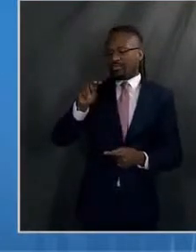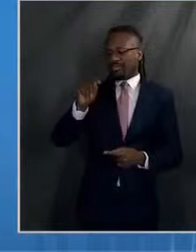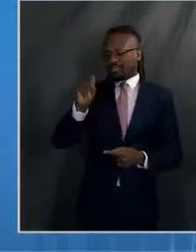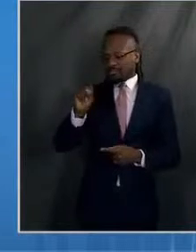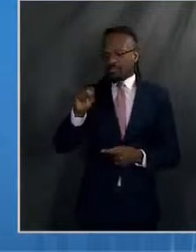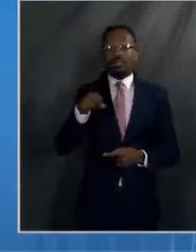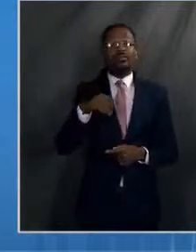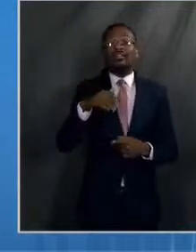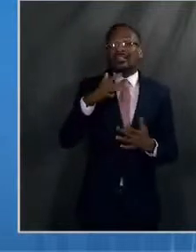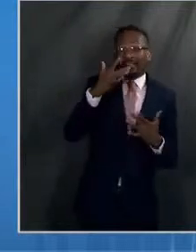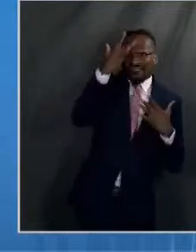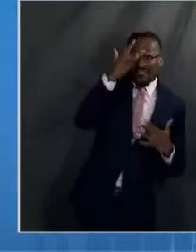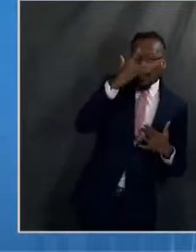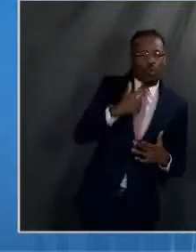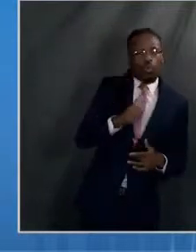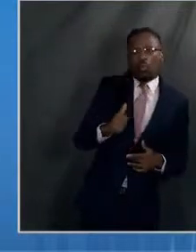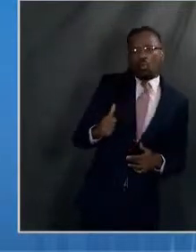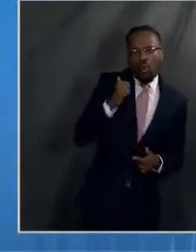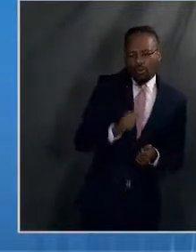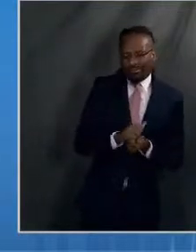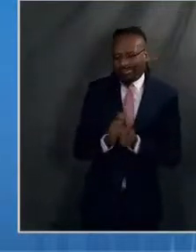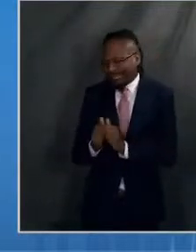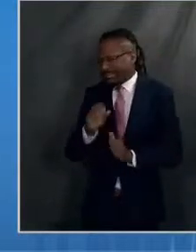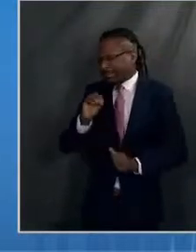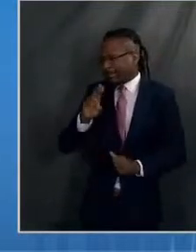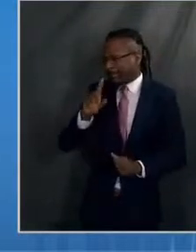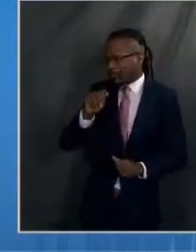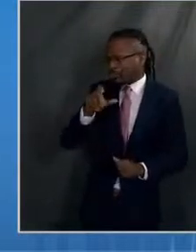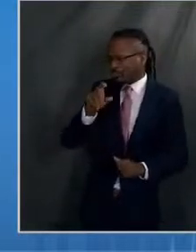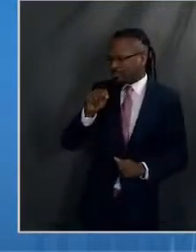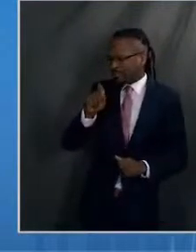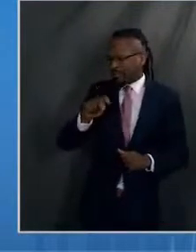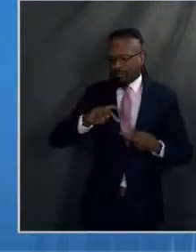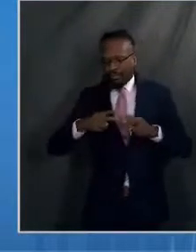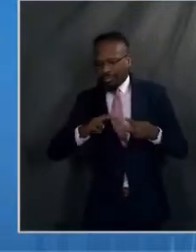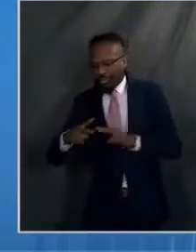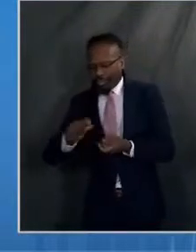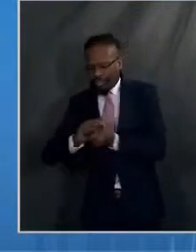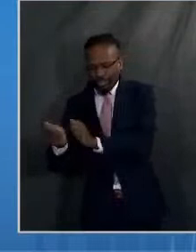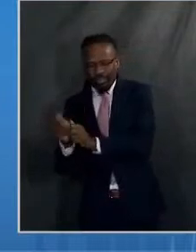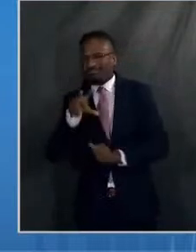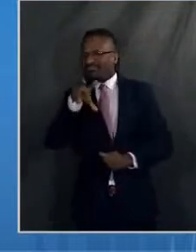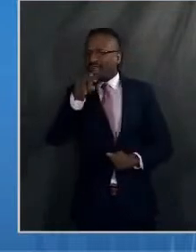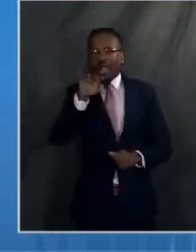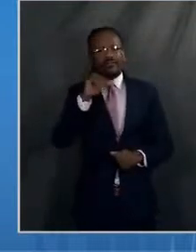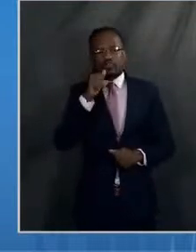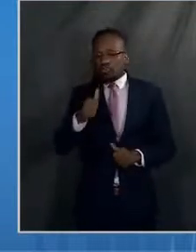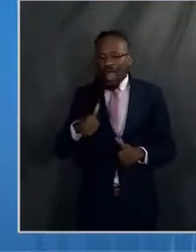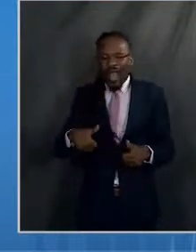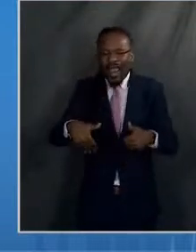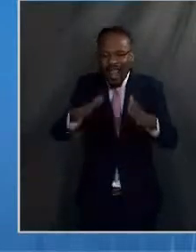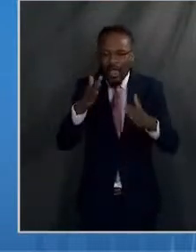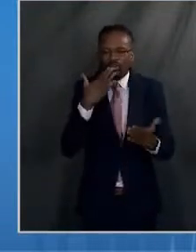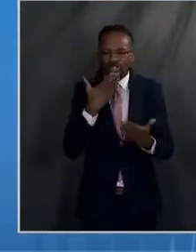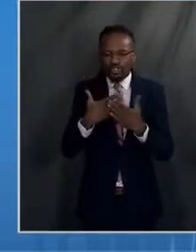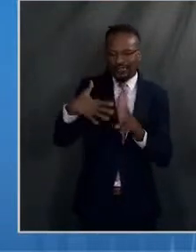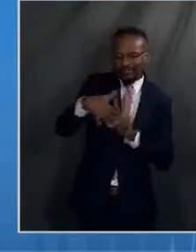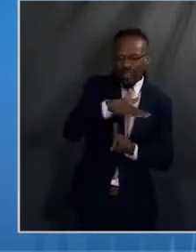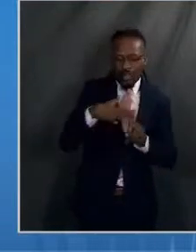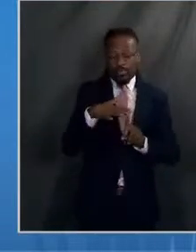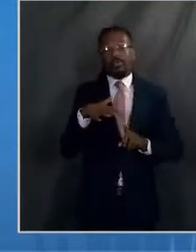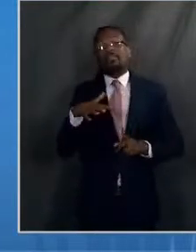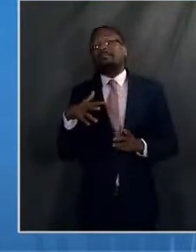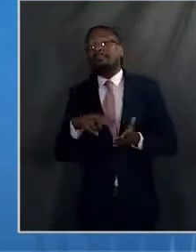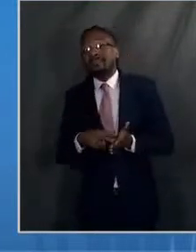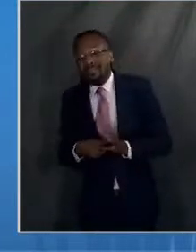opportunity to replicate in a very large way. Namely, if you have an open playing field for the virus, they will